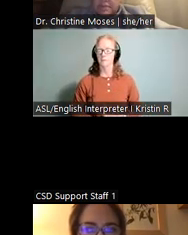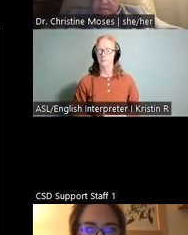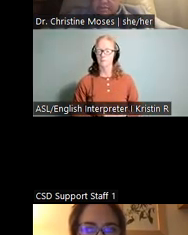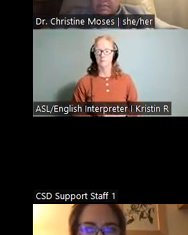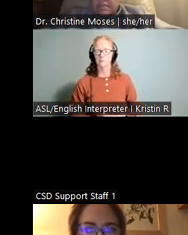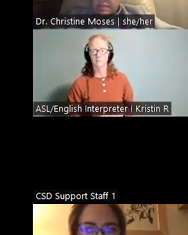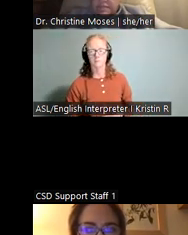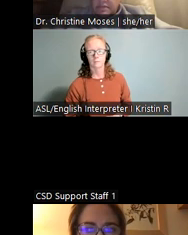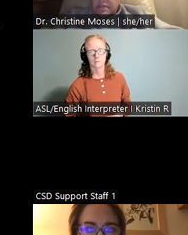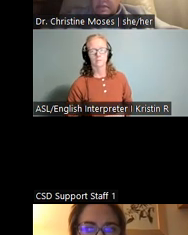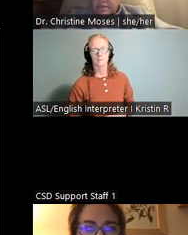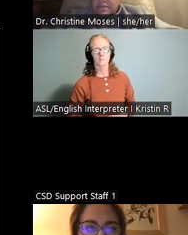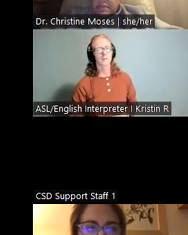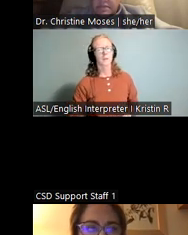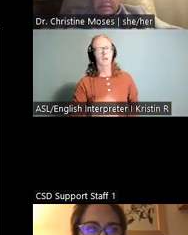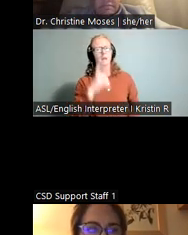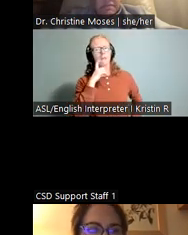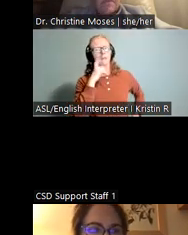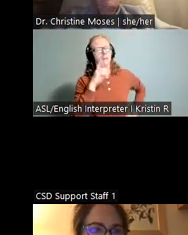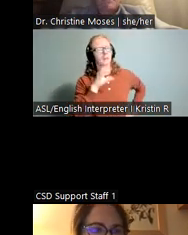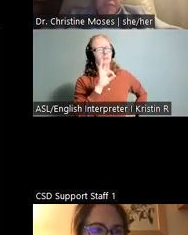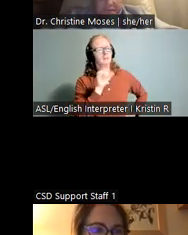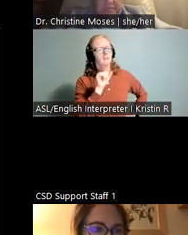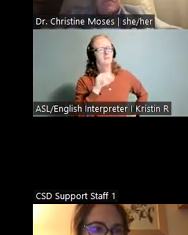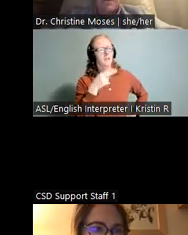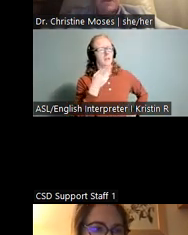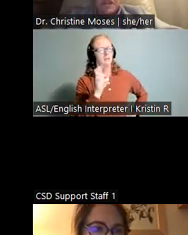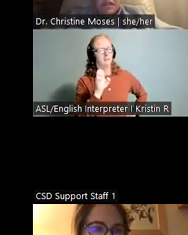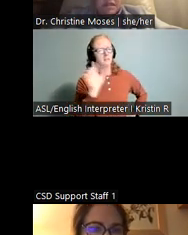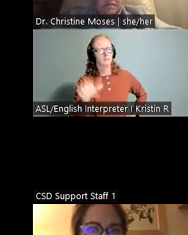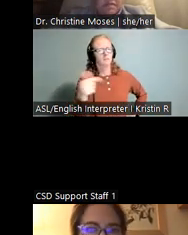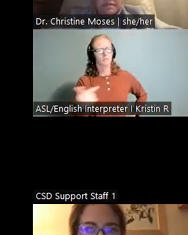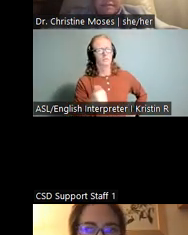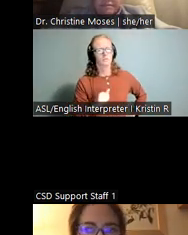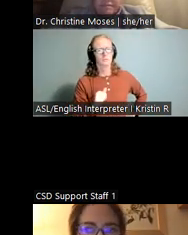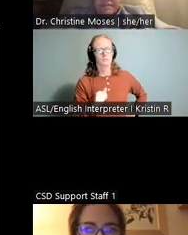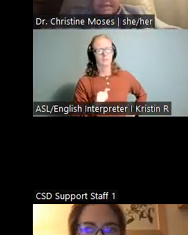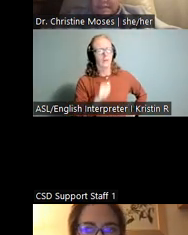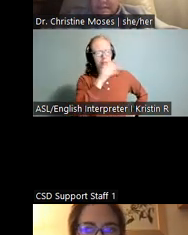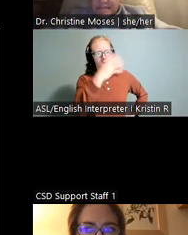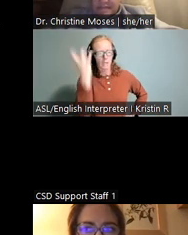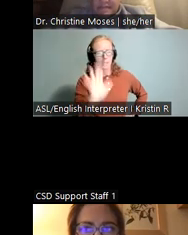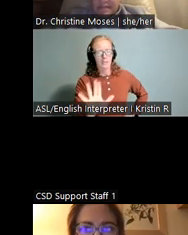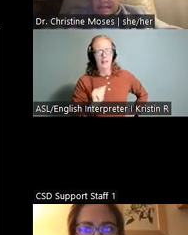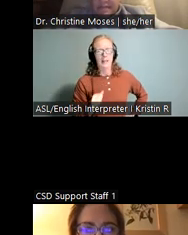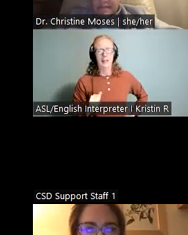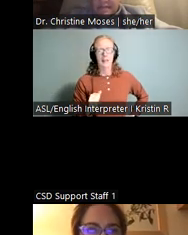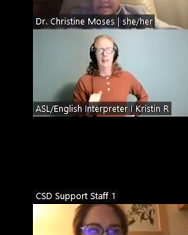I think it might be co-chair Faith's turn, but okay, good. I didn't forget. All right.